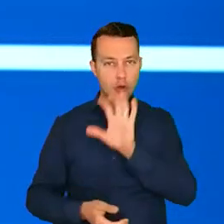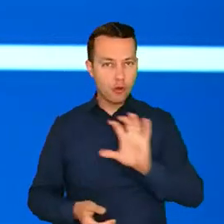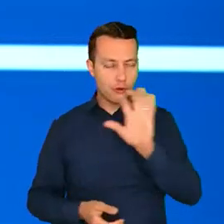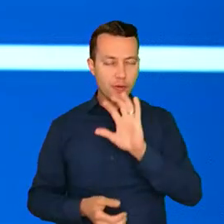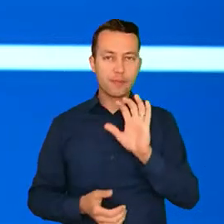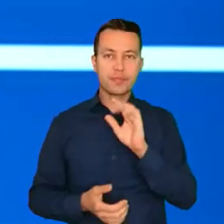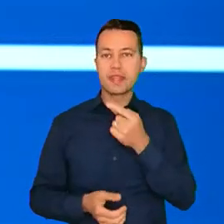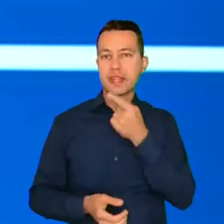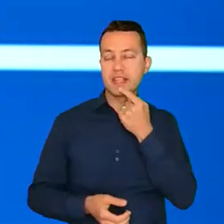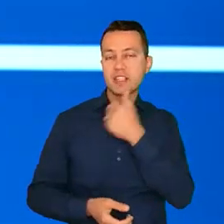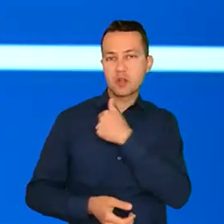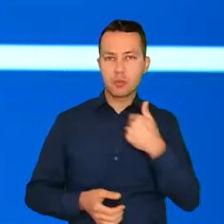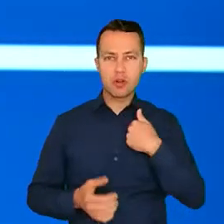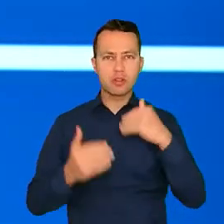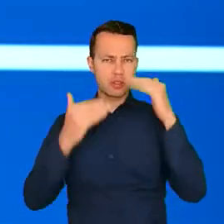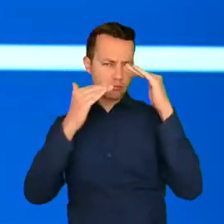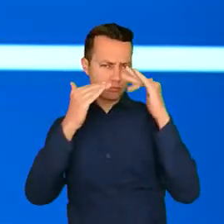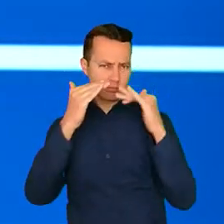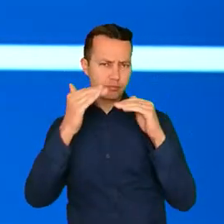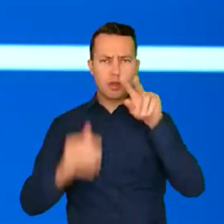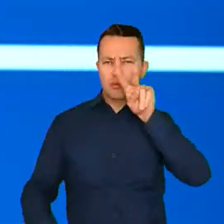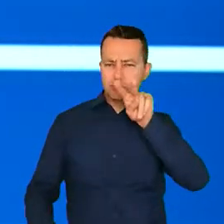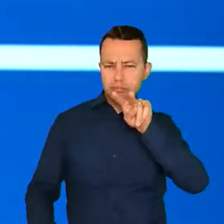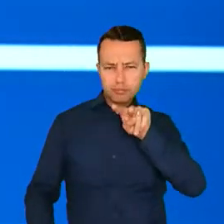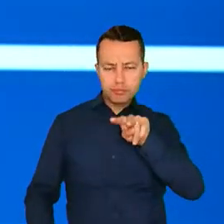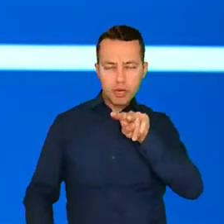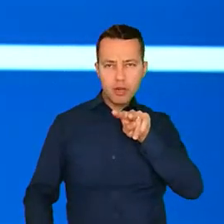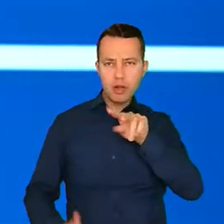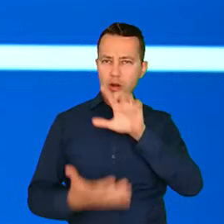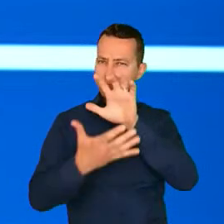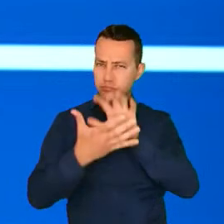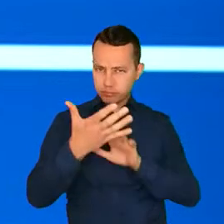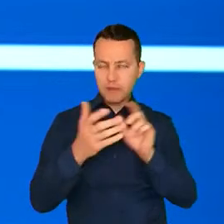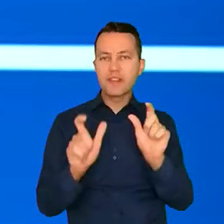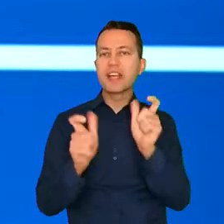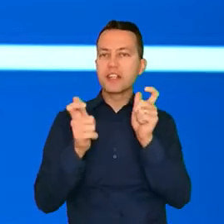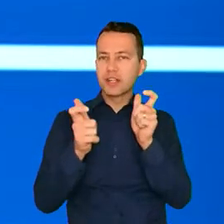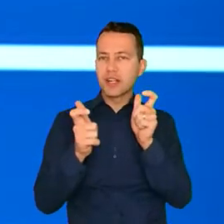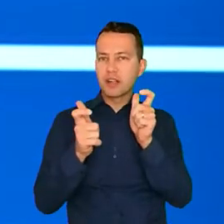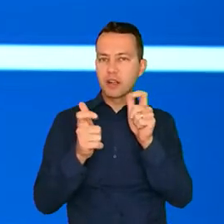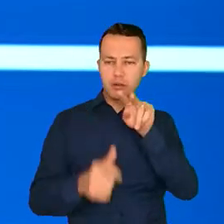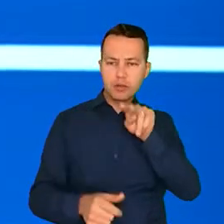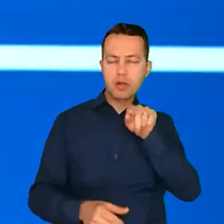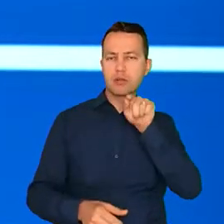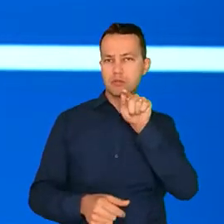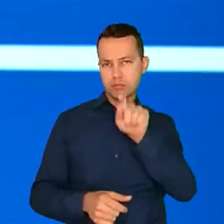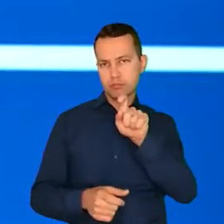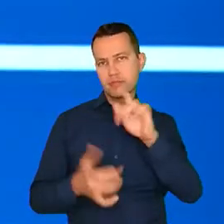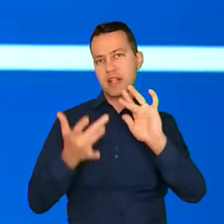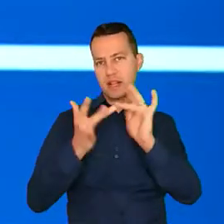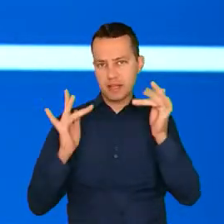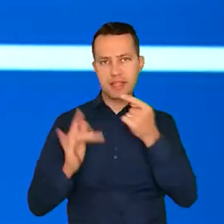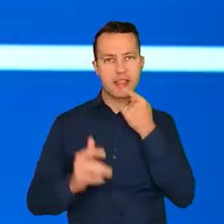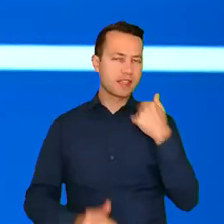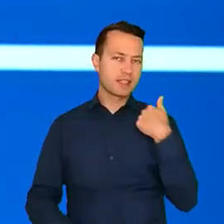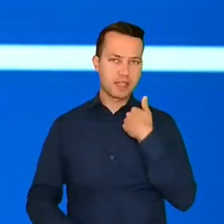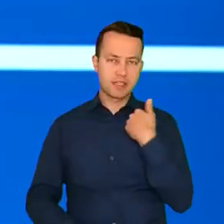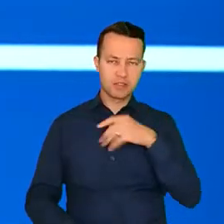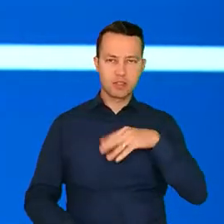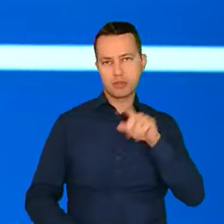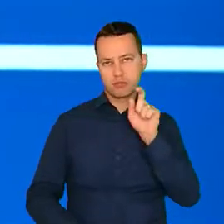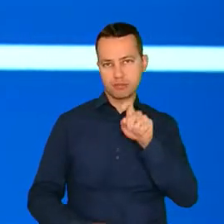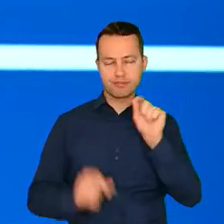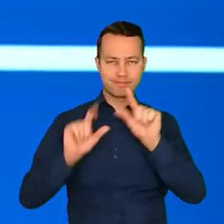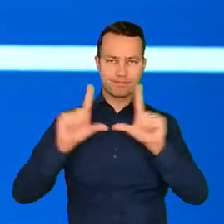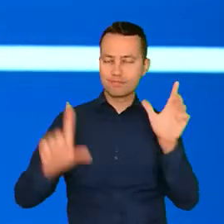now, if you entered this Polish channel on YouTube, you can